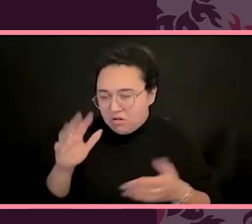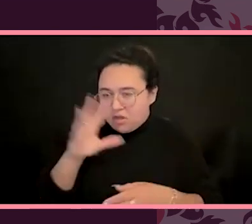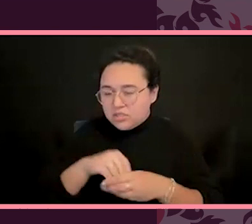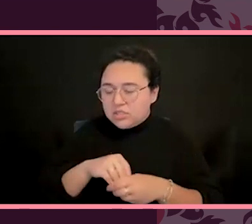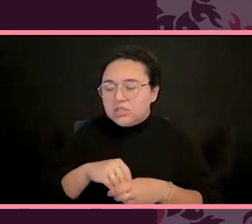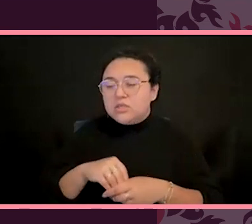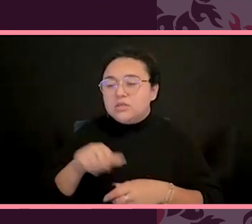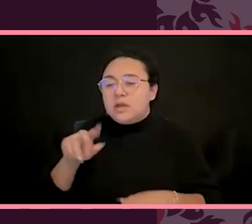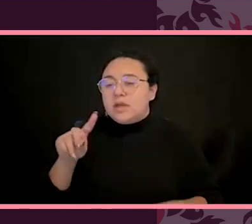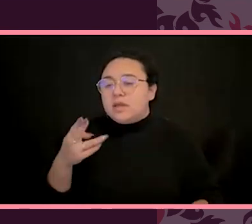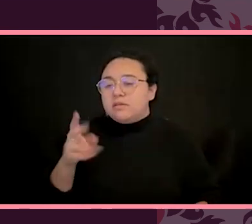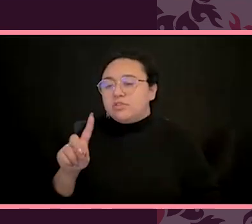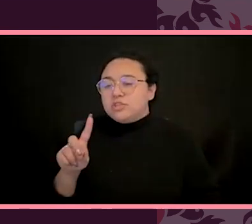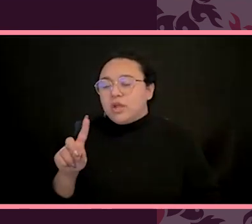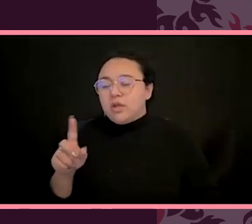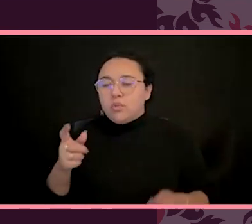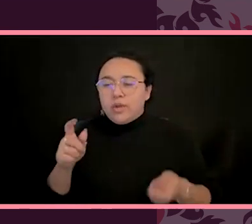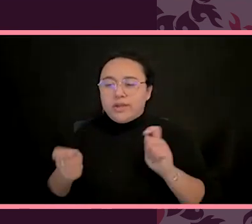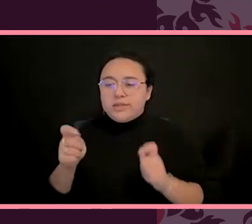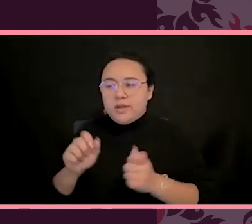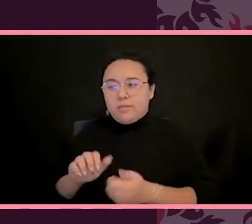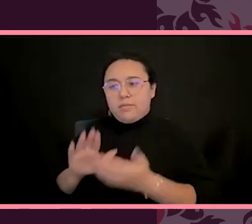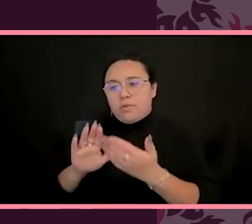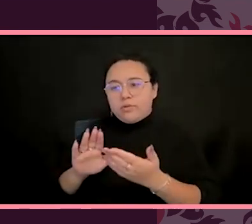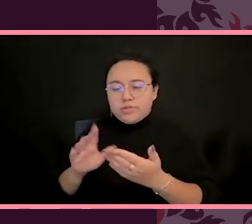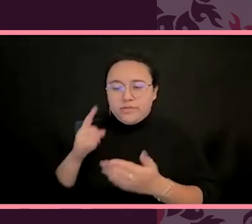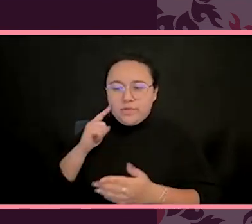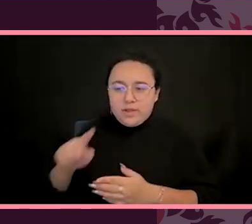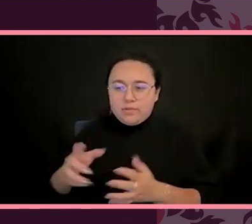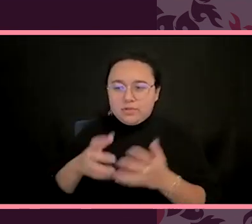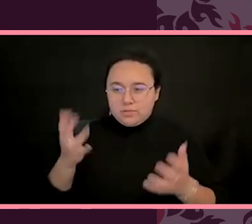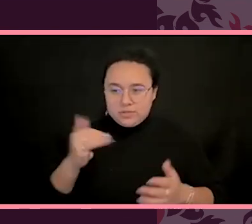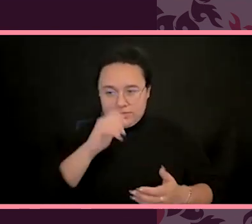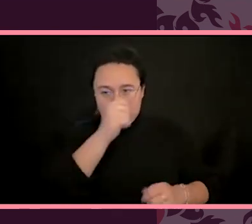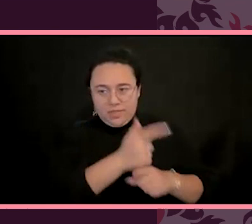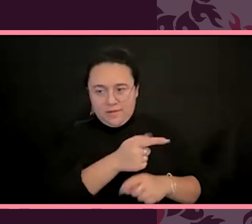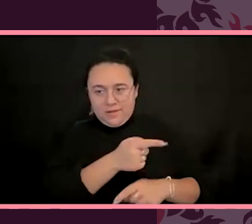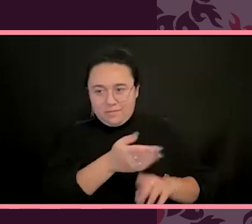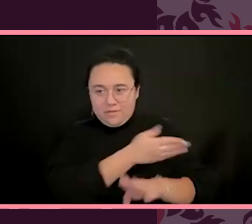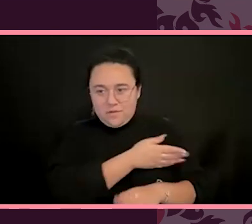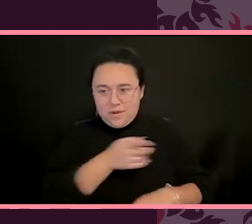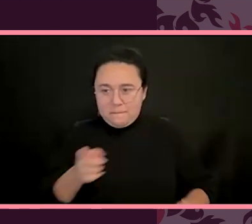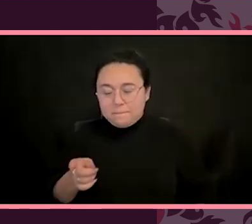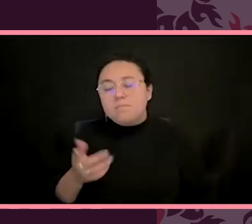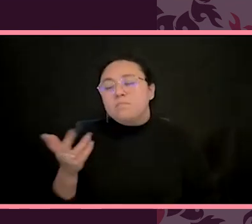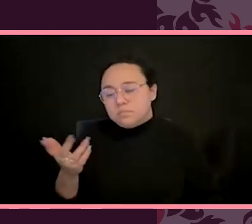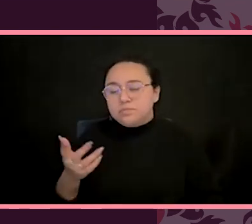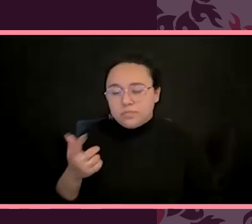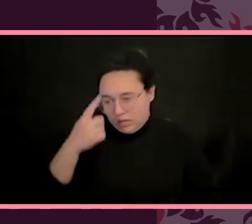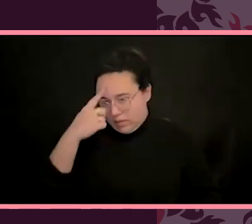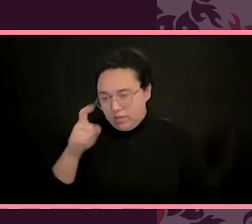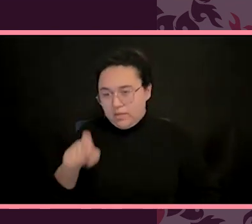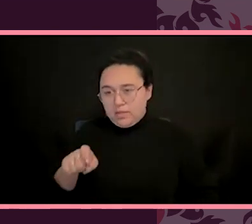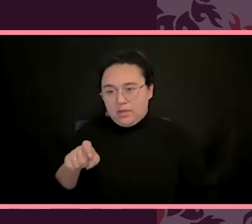ADHD. We have adapted our approach with him so much because of his brother. And so I think you have to